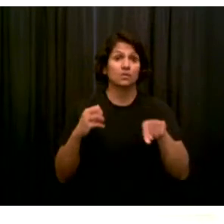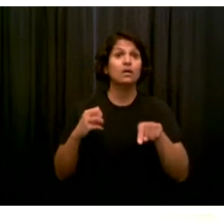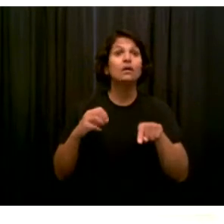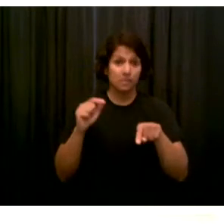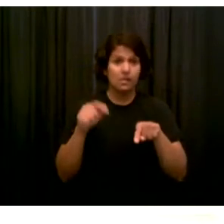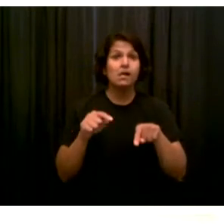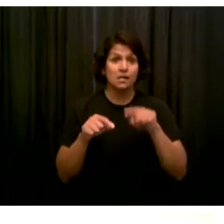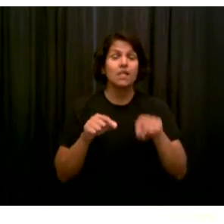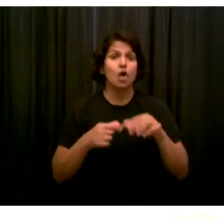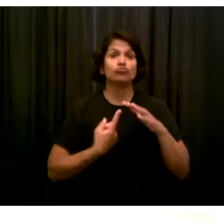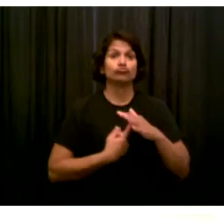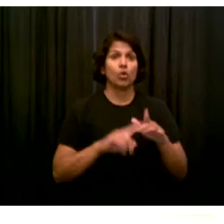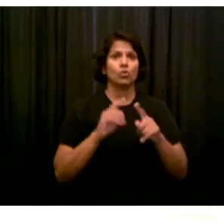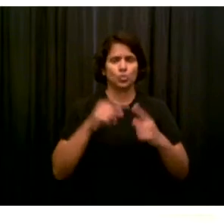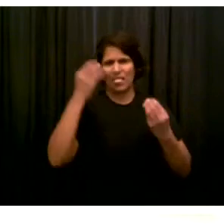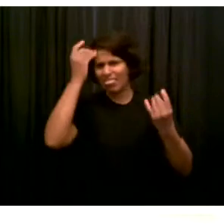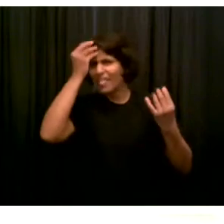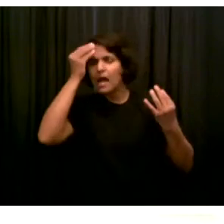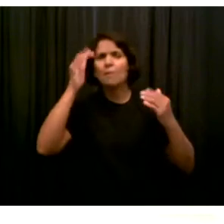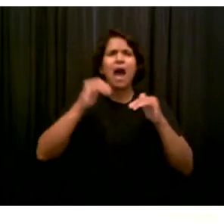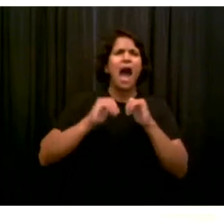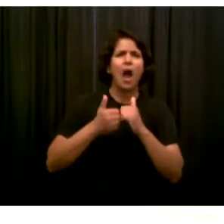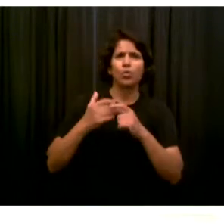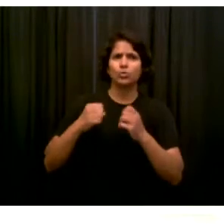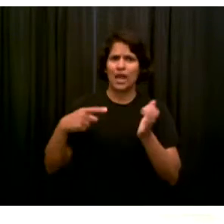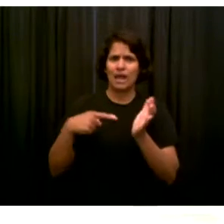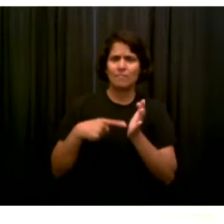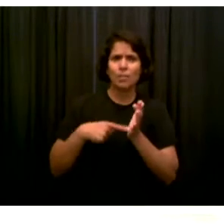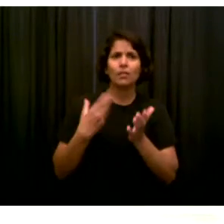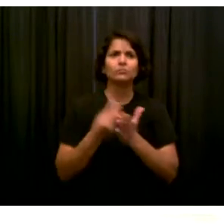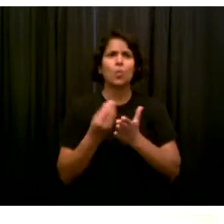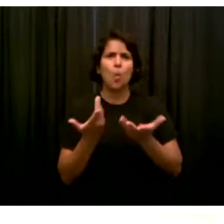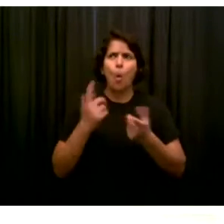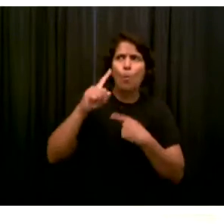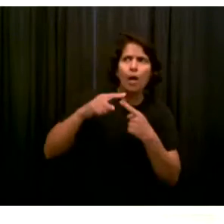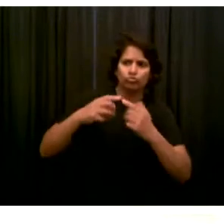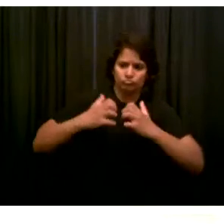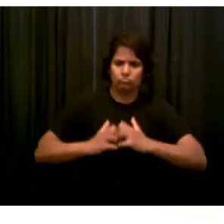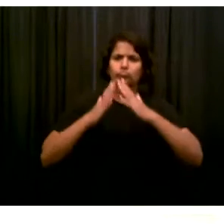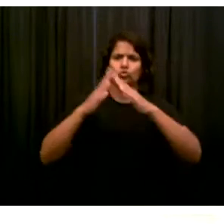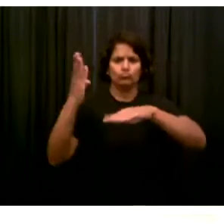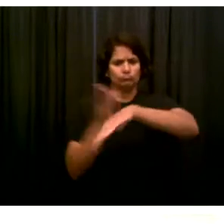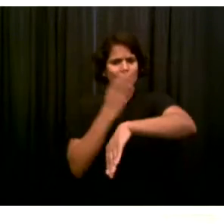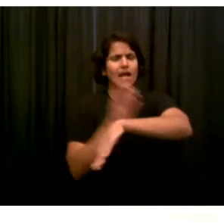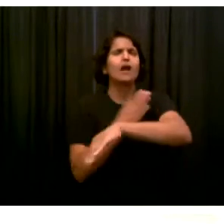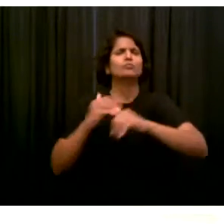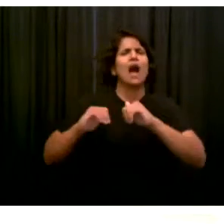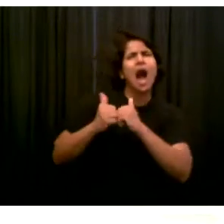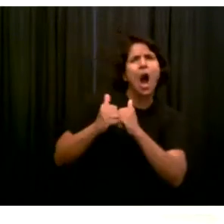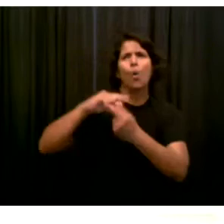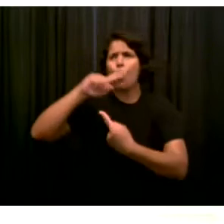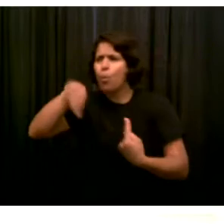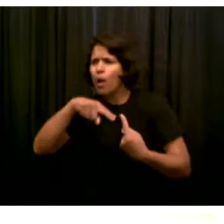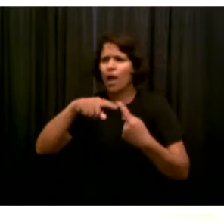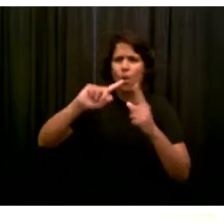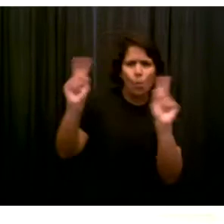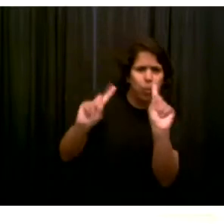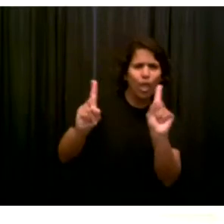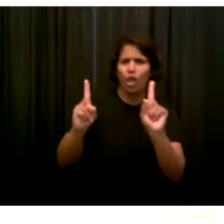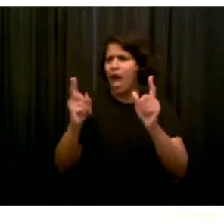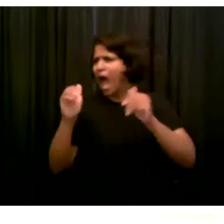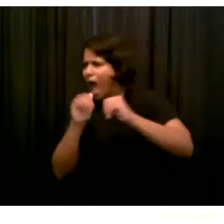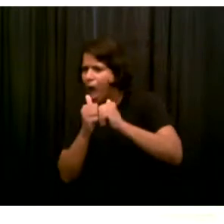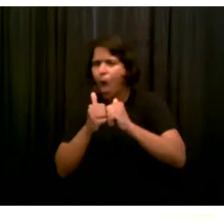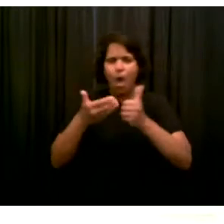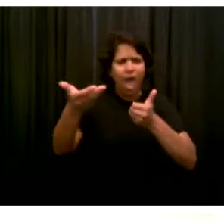for what are the next steps, not just for a mile and a half in Brooklyn Heights, but really for the entire corridor.